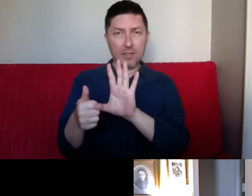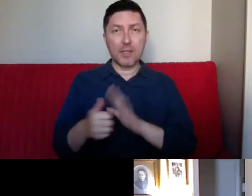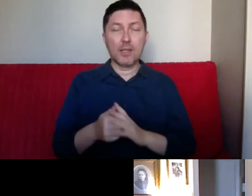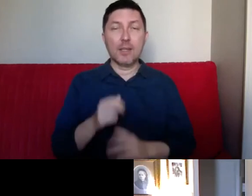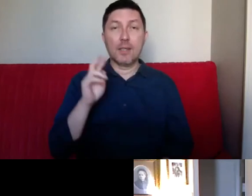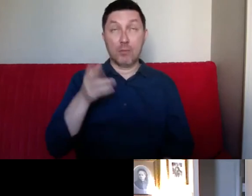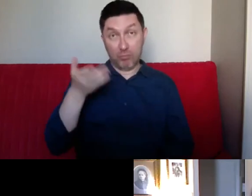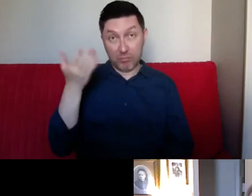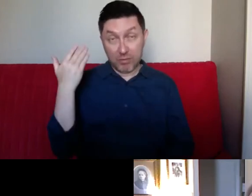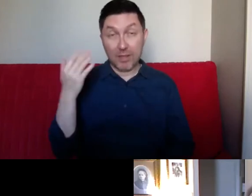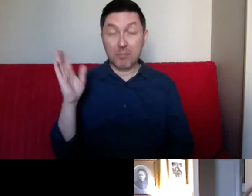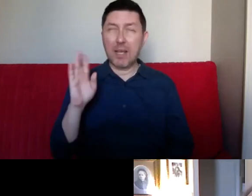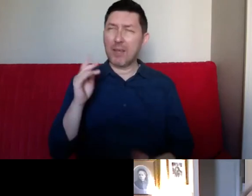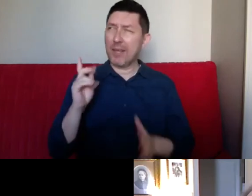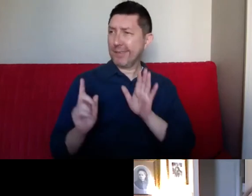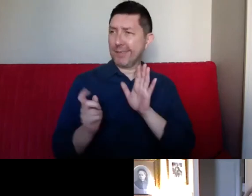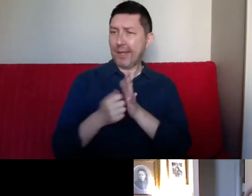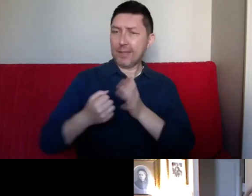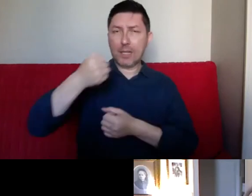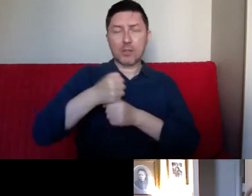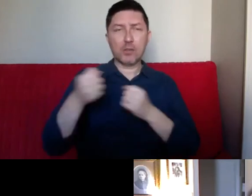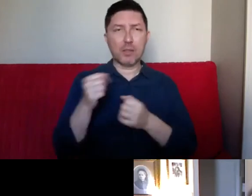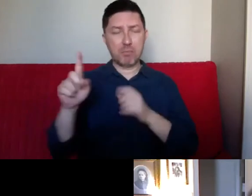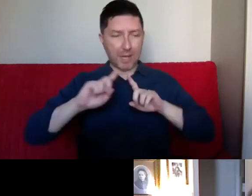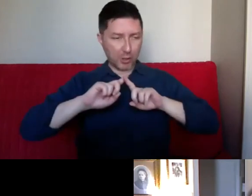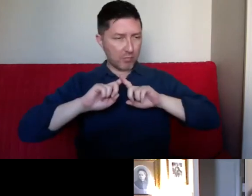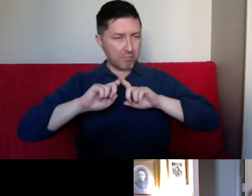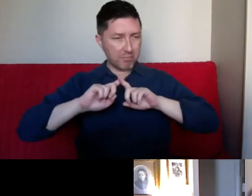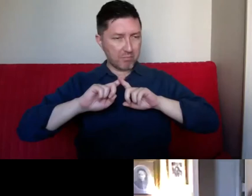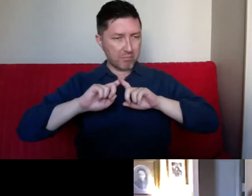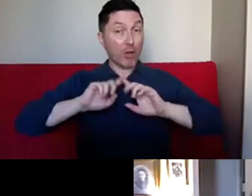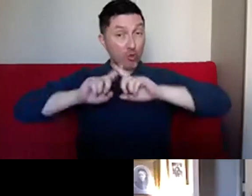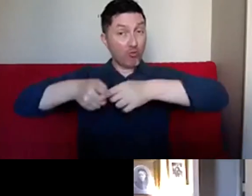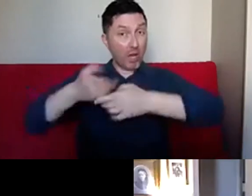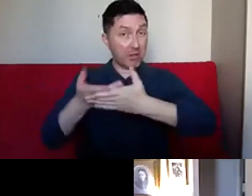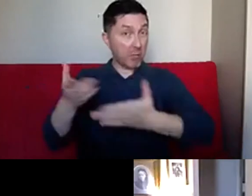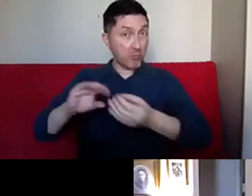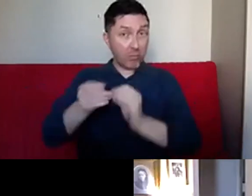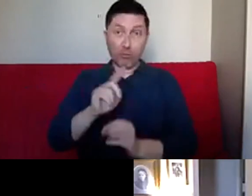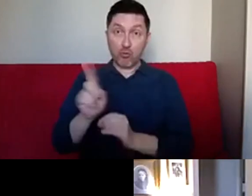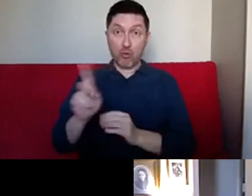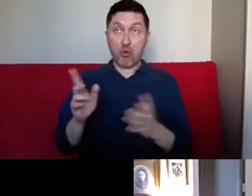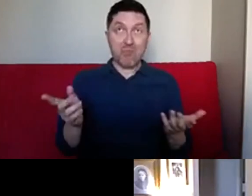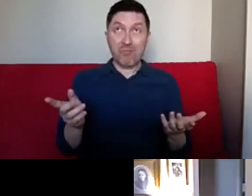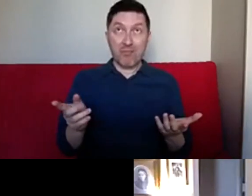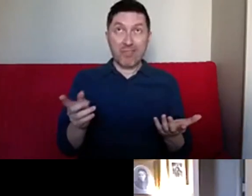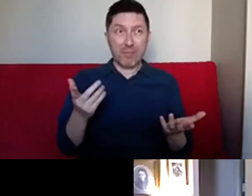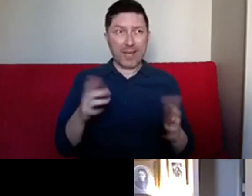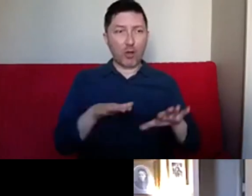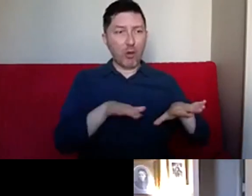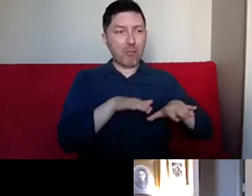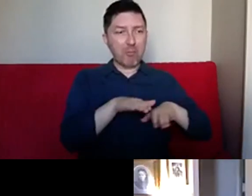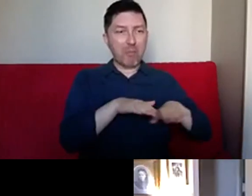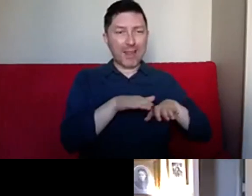to bring this methodology also in more legal framework, I mean under also